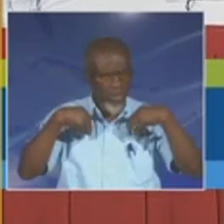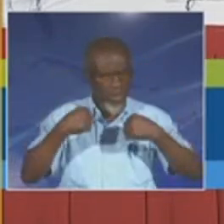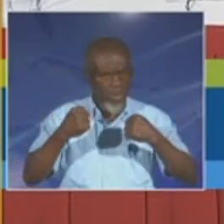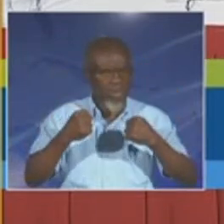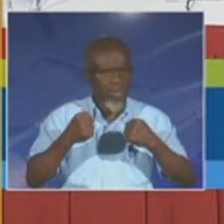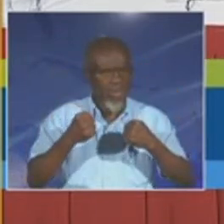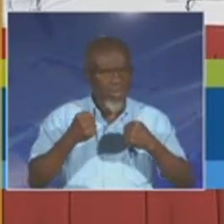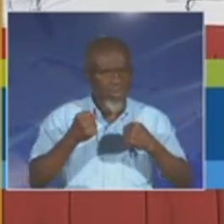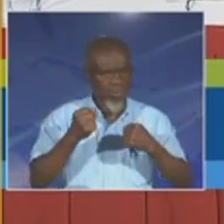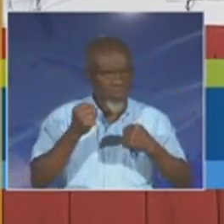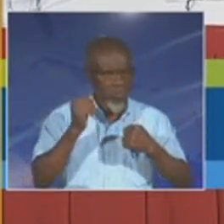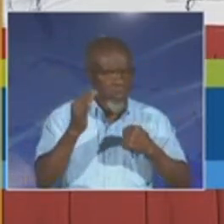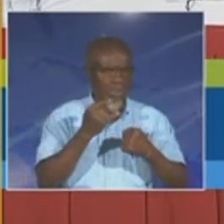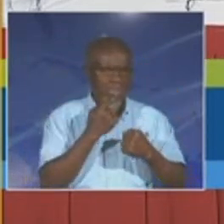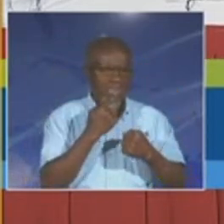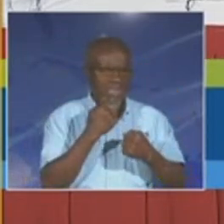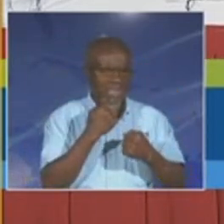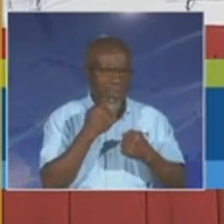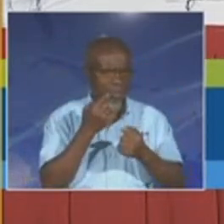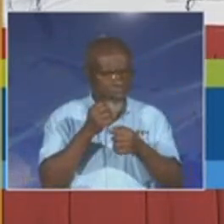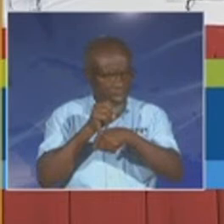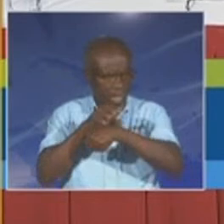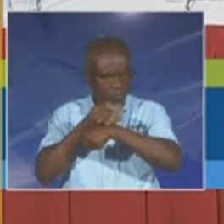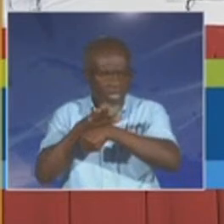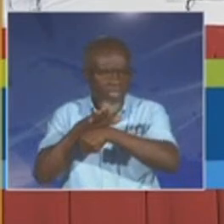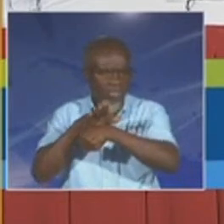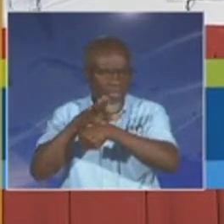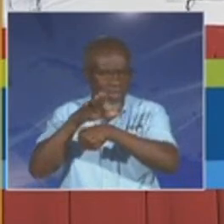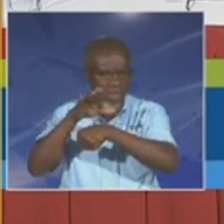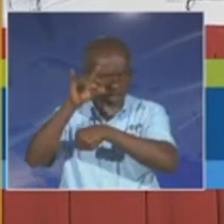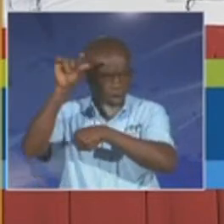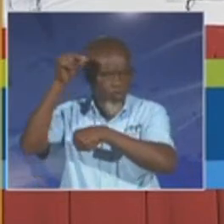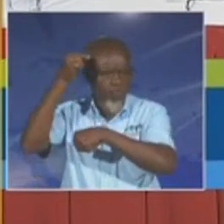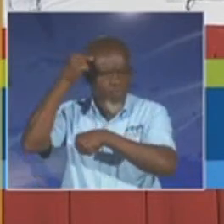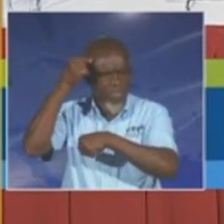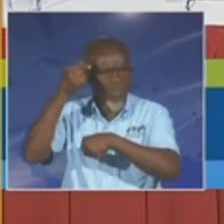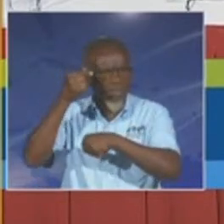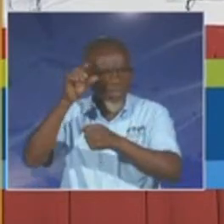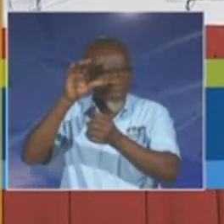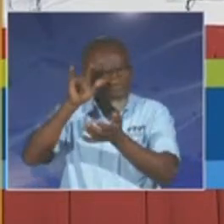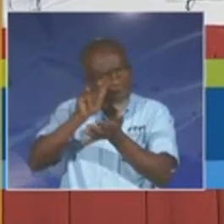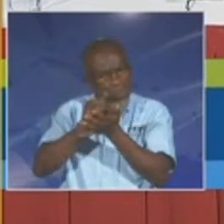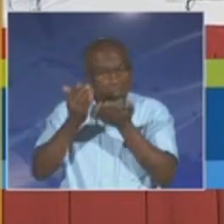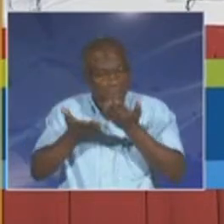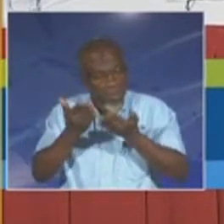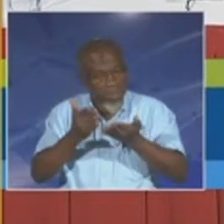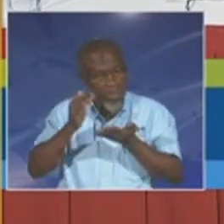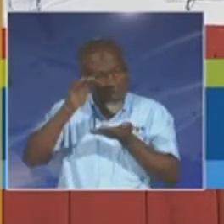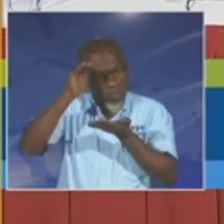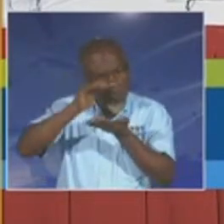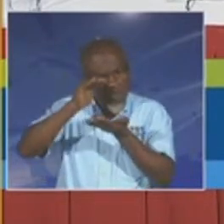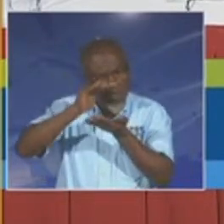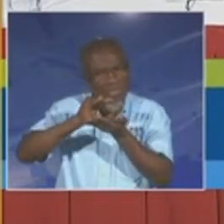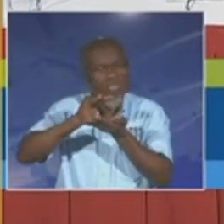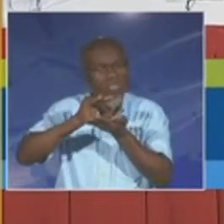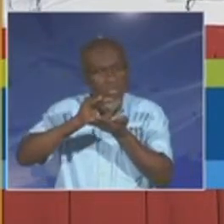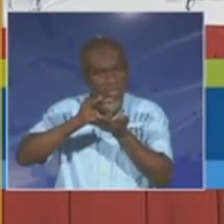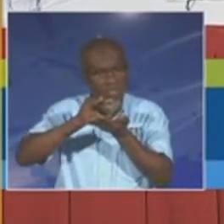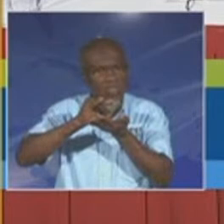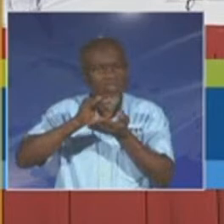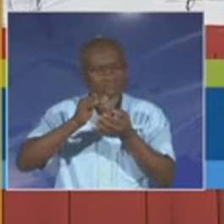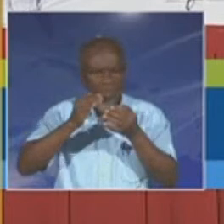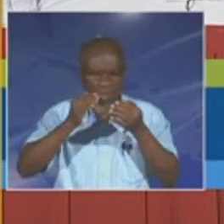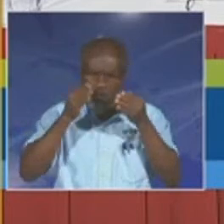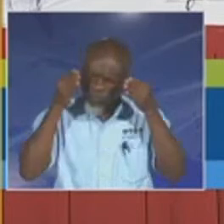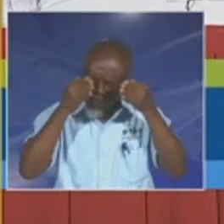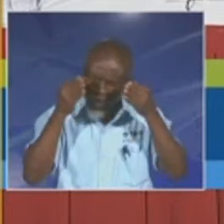to recommend to central government that a reduction be made on certain healthy food items that perhaps the ministry